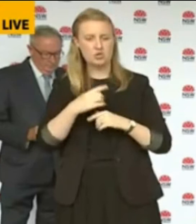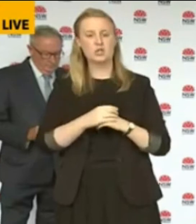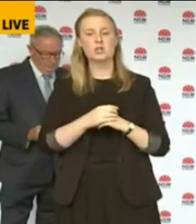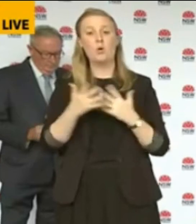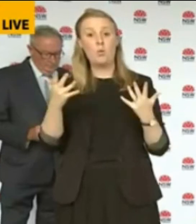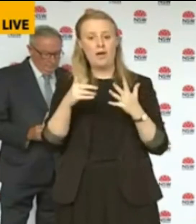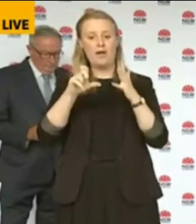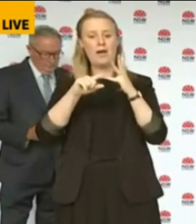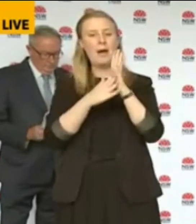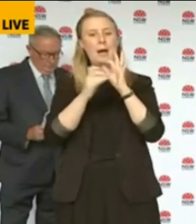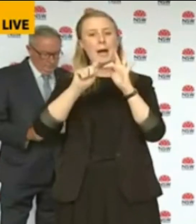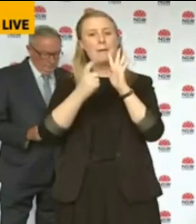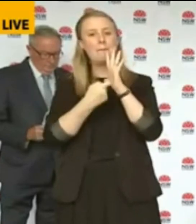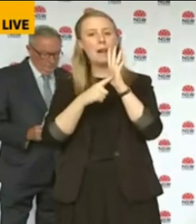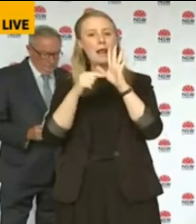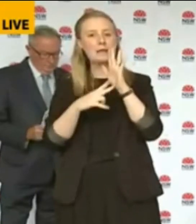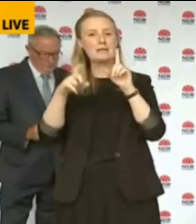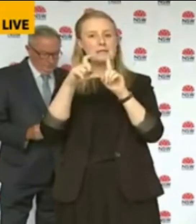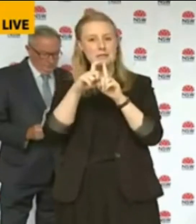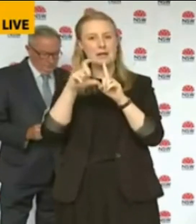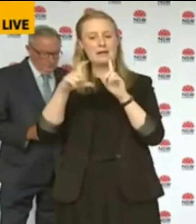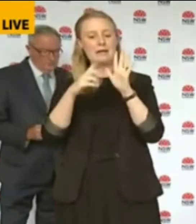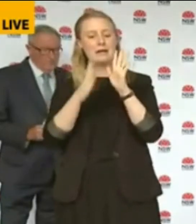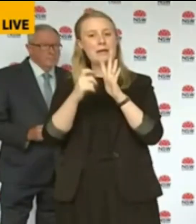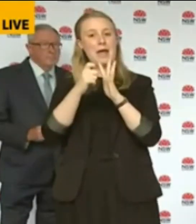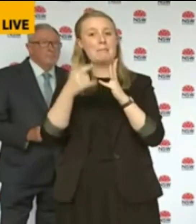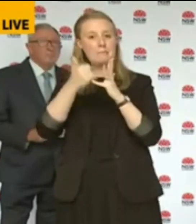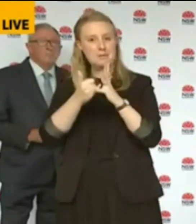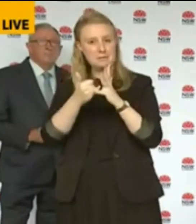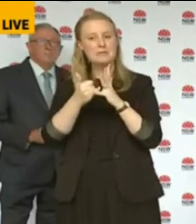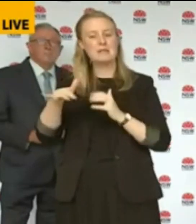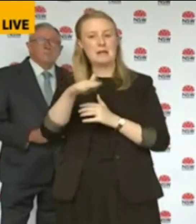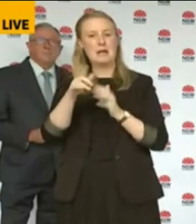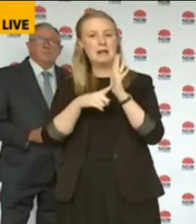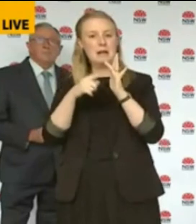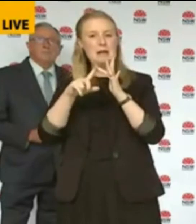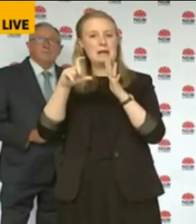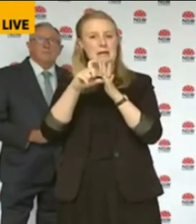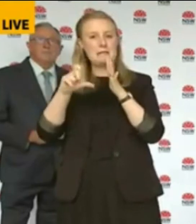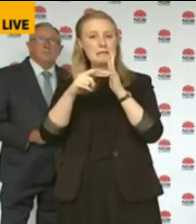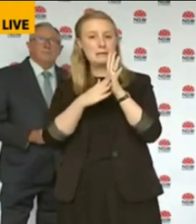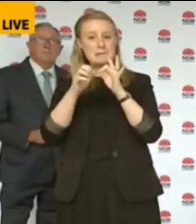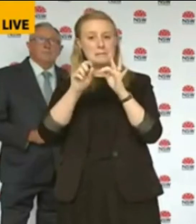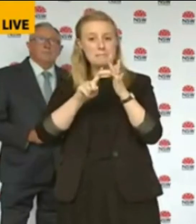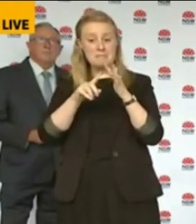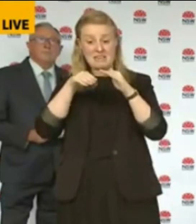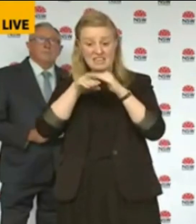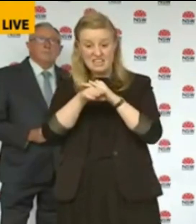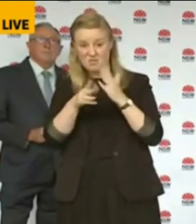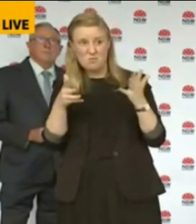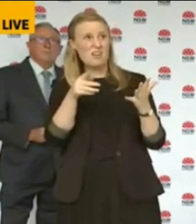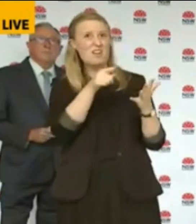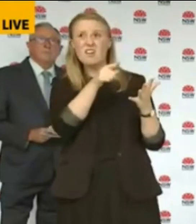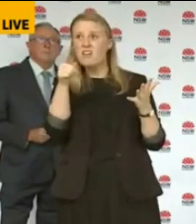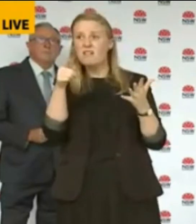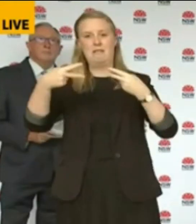campus, 39 Waroona Road, Lidcombe, with access via Gate 3. So just remember that testing is free